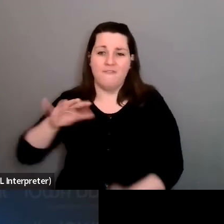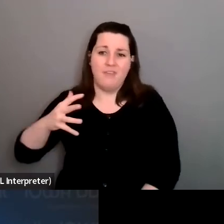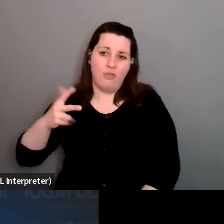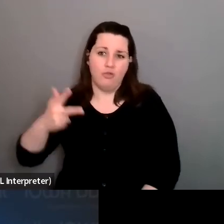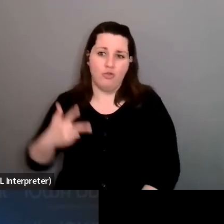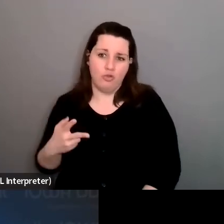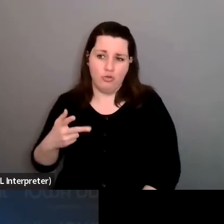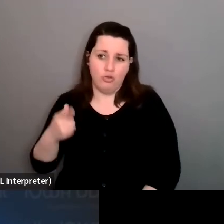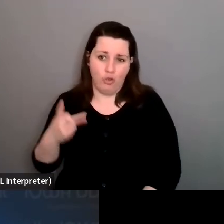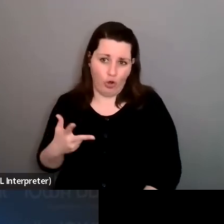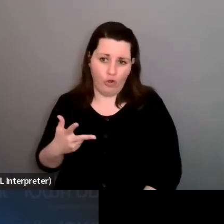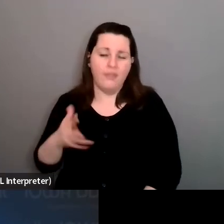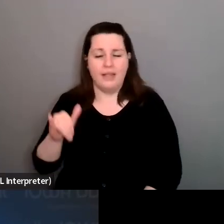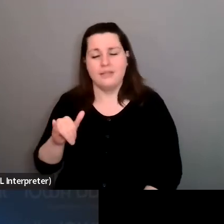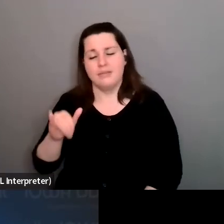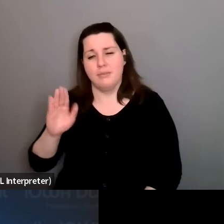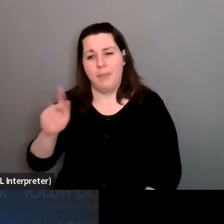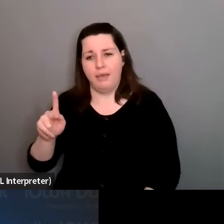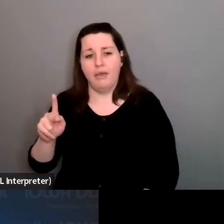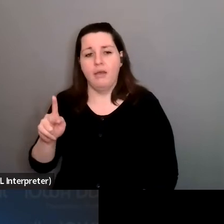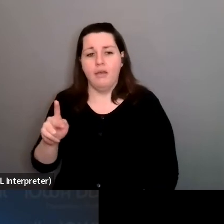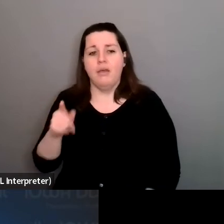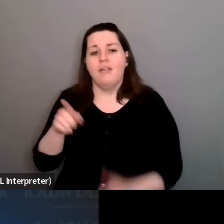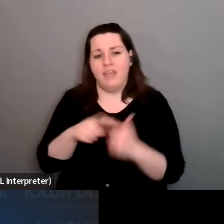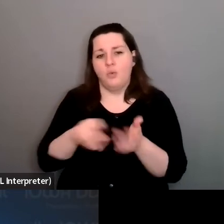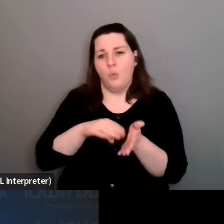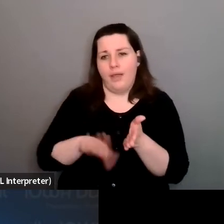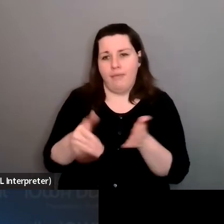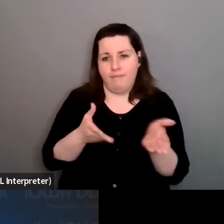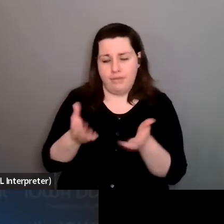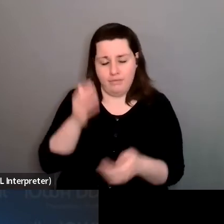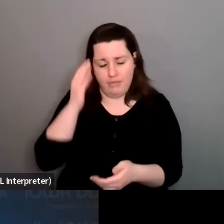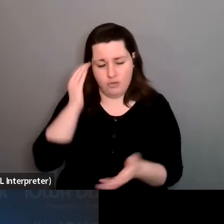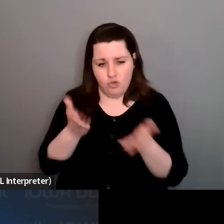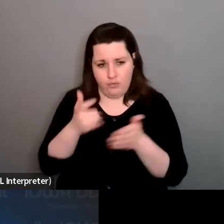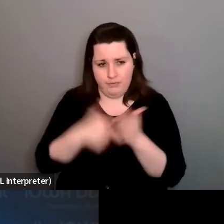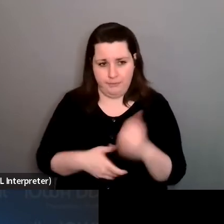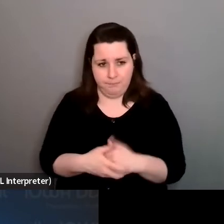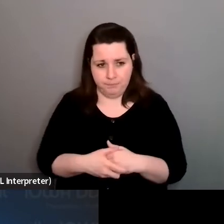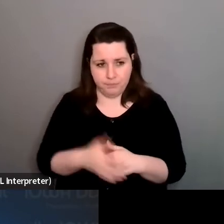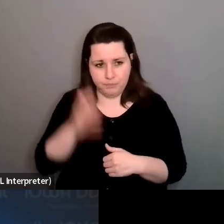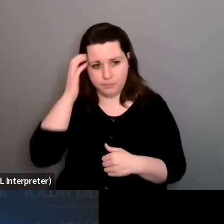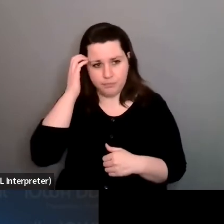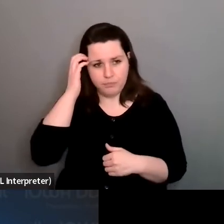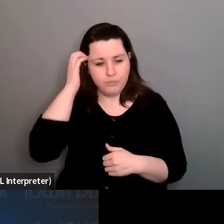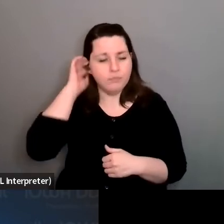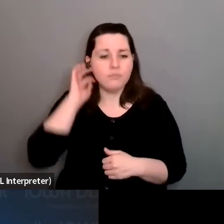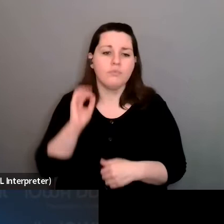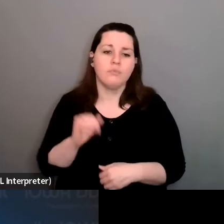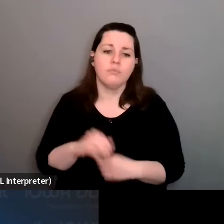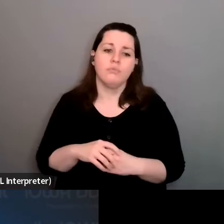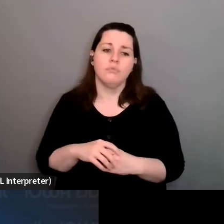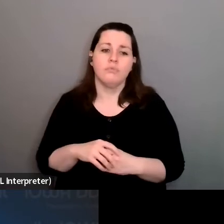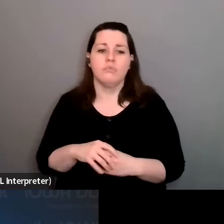the bank that does the checking account. there are some relatively